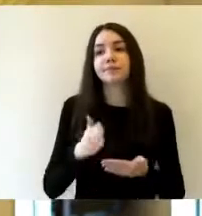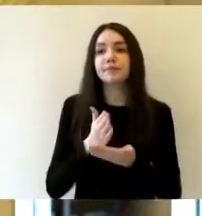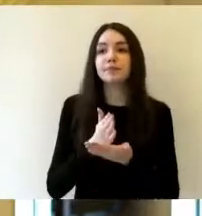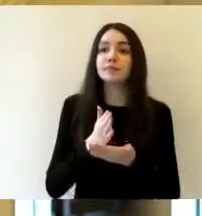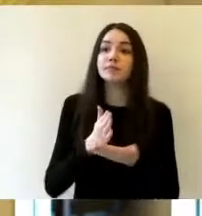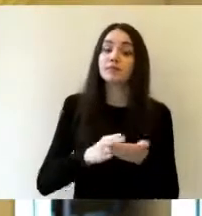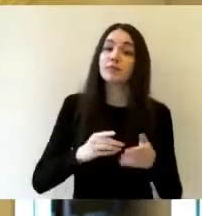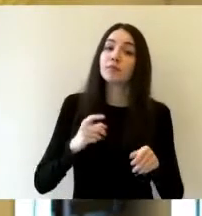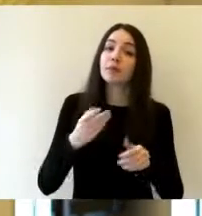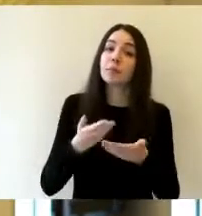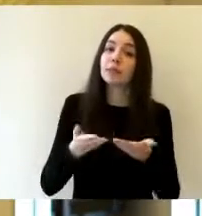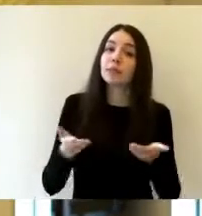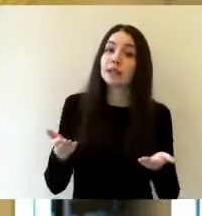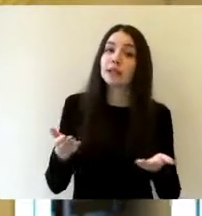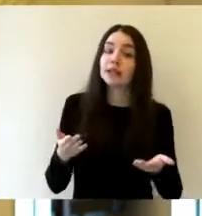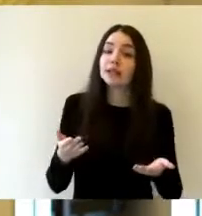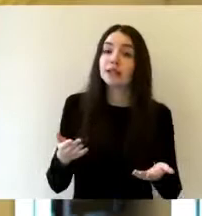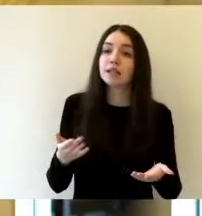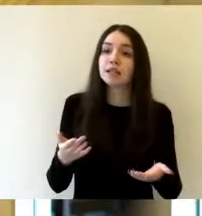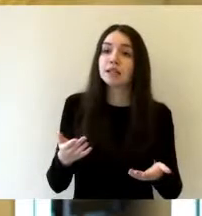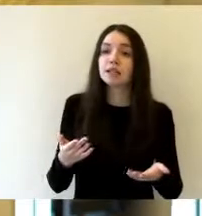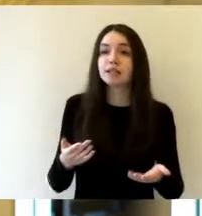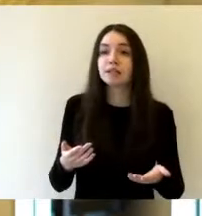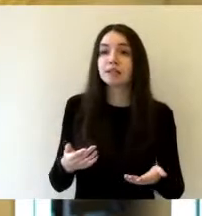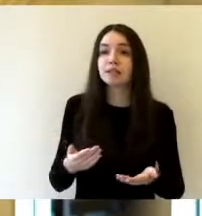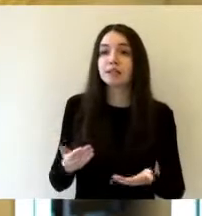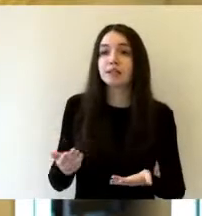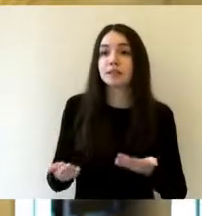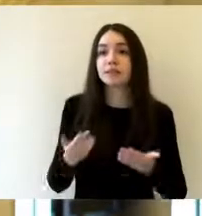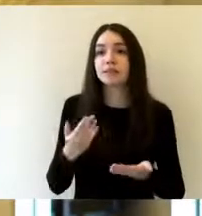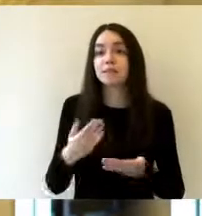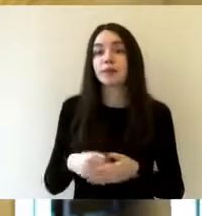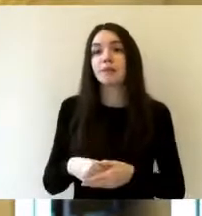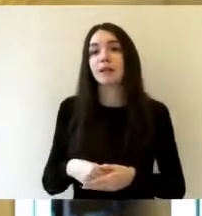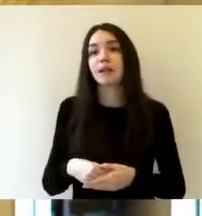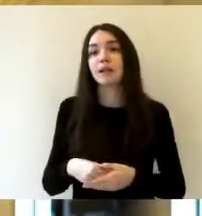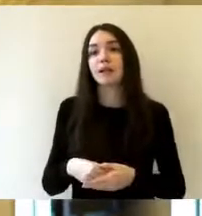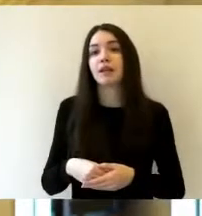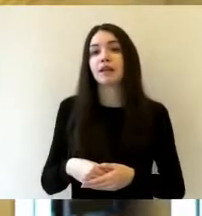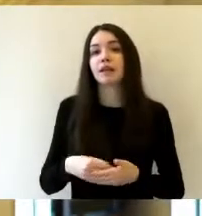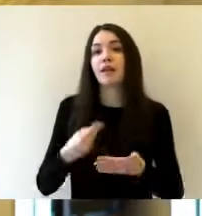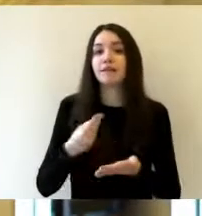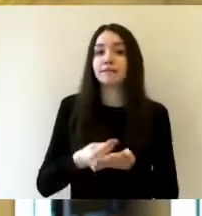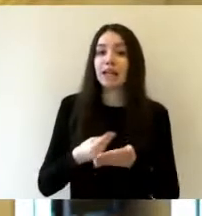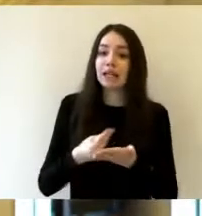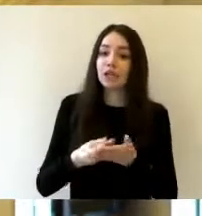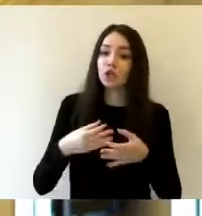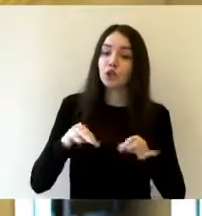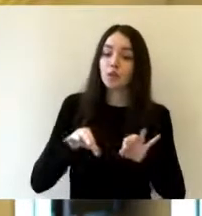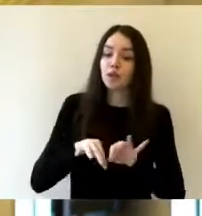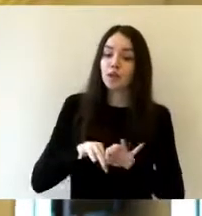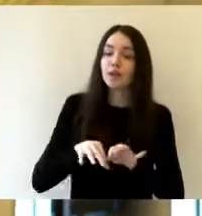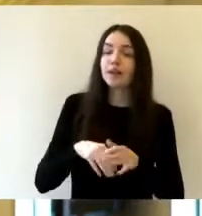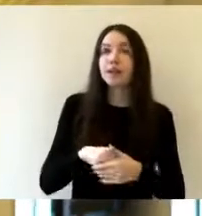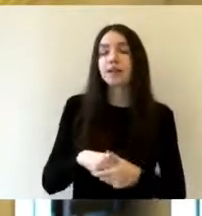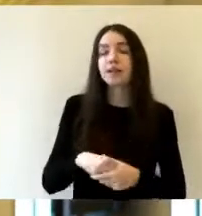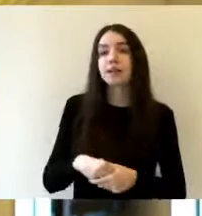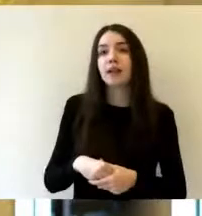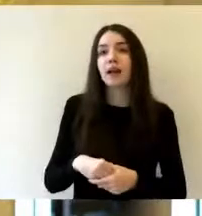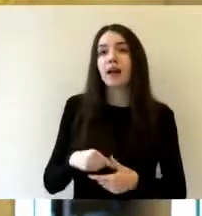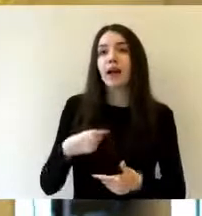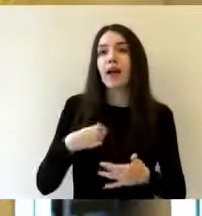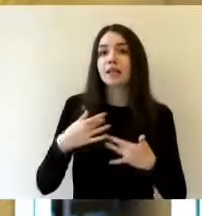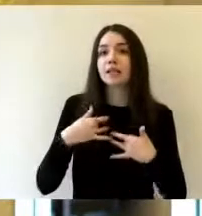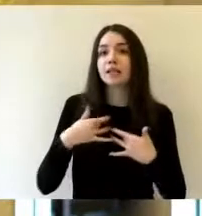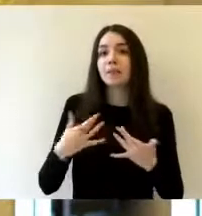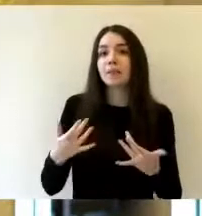kind of look to because I know they may be, I guess, financially good. I think, in a way, more than anything, I've been selective about